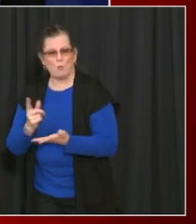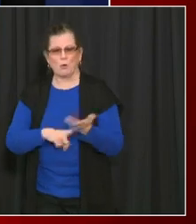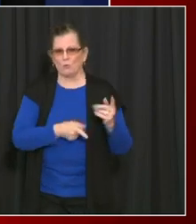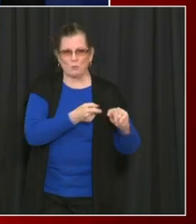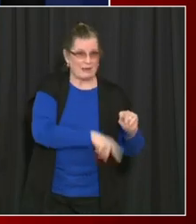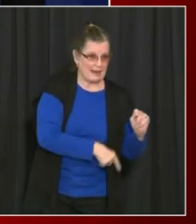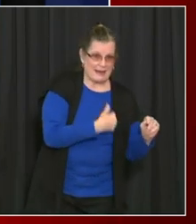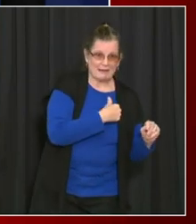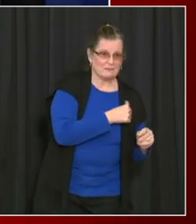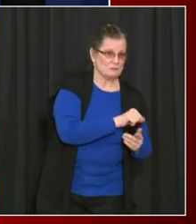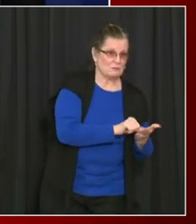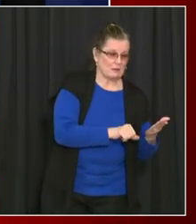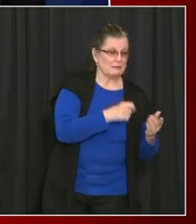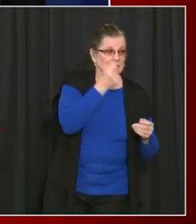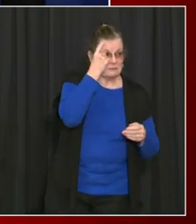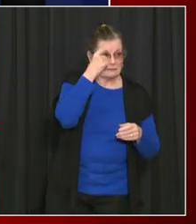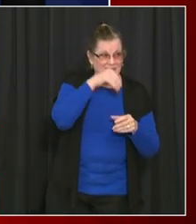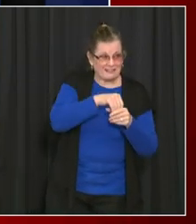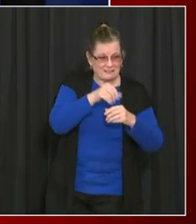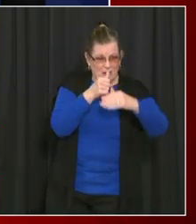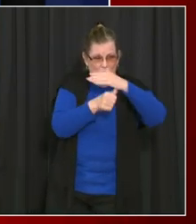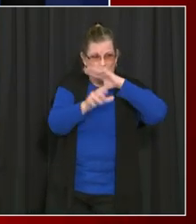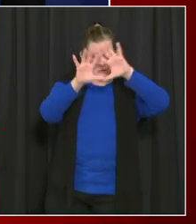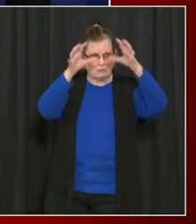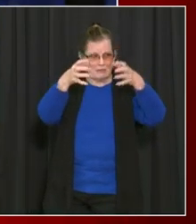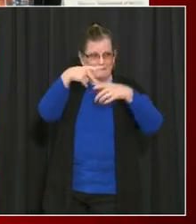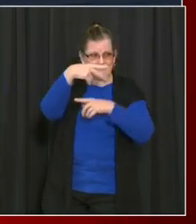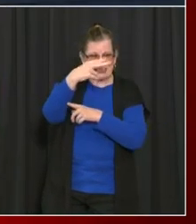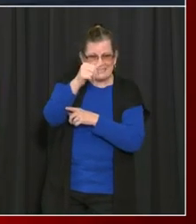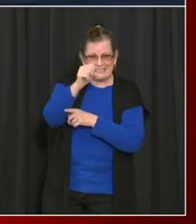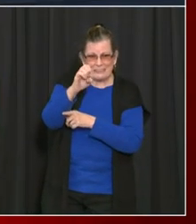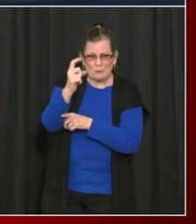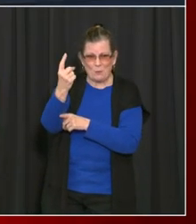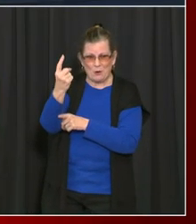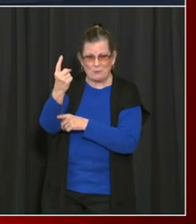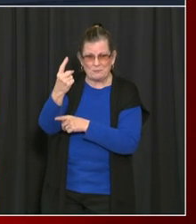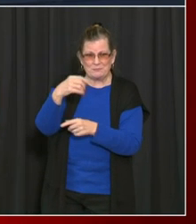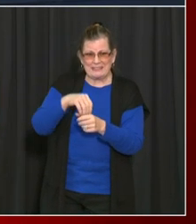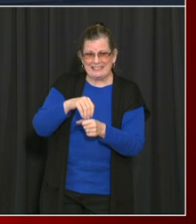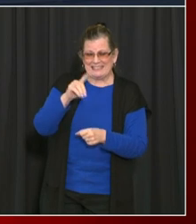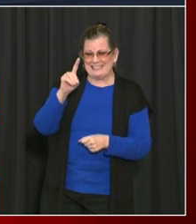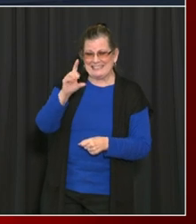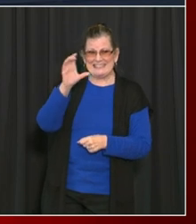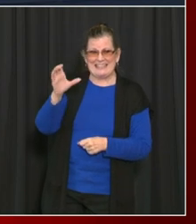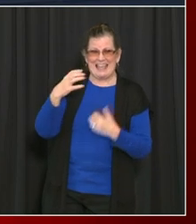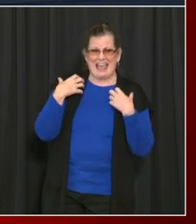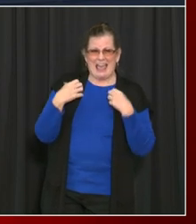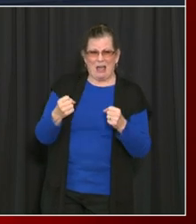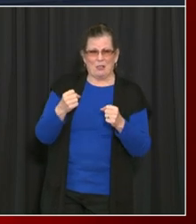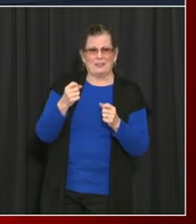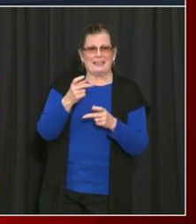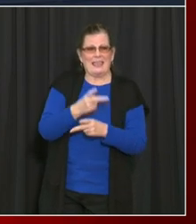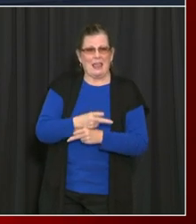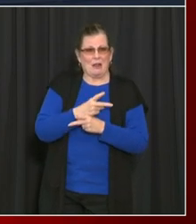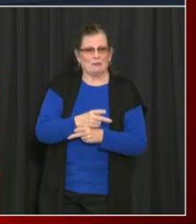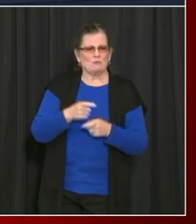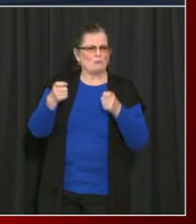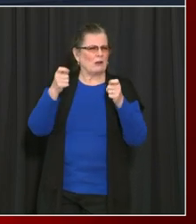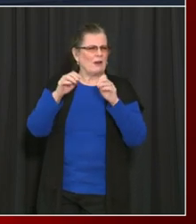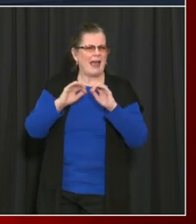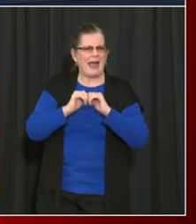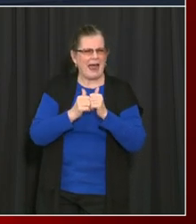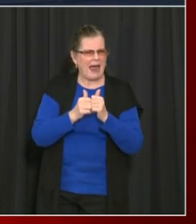in phase 1. As the district's healthcare regulatory agency, we do not opine on the